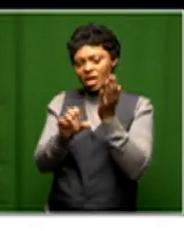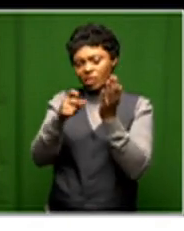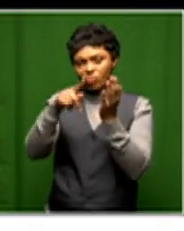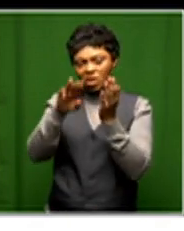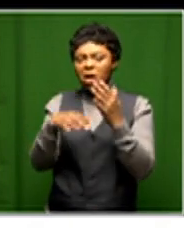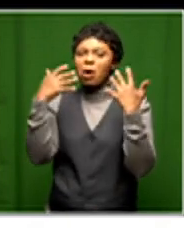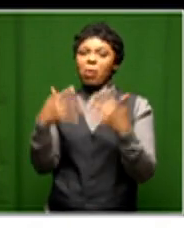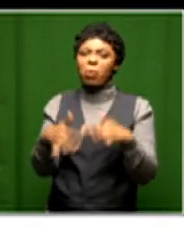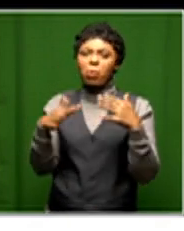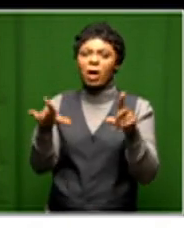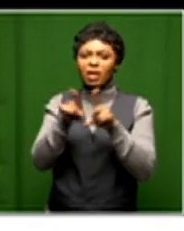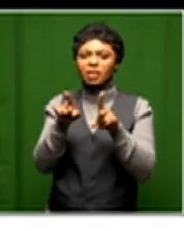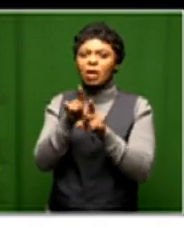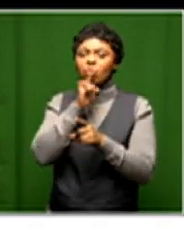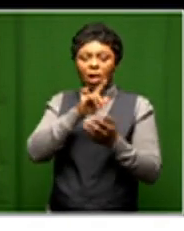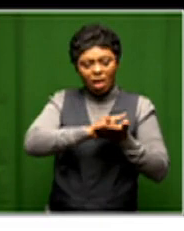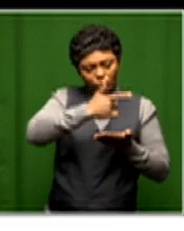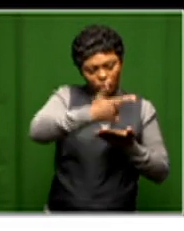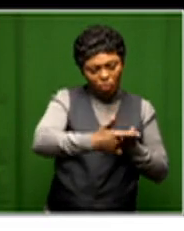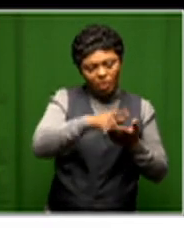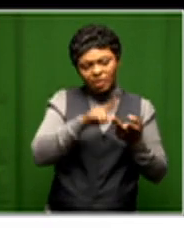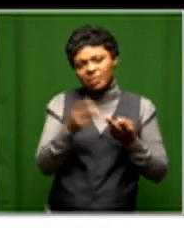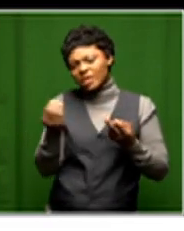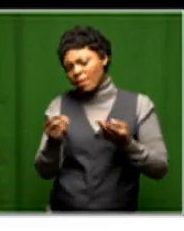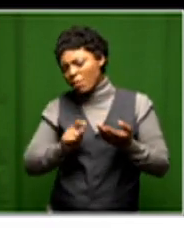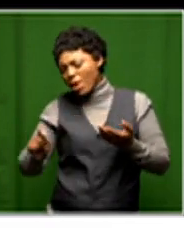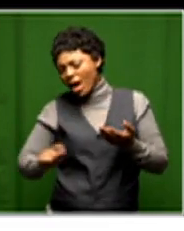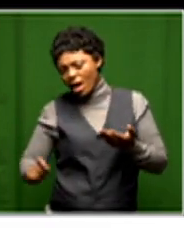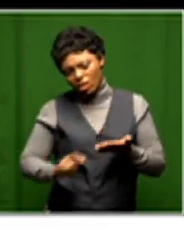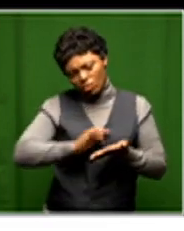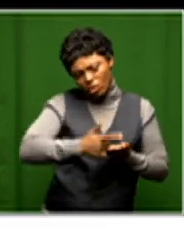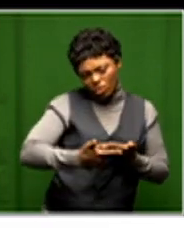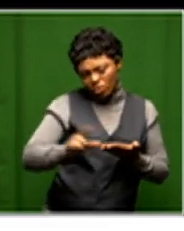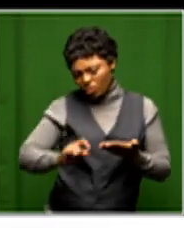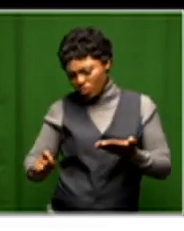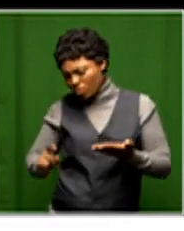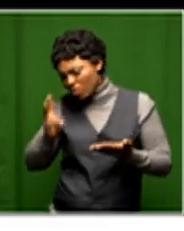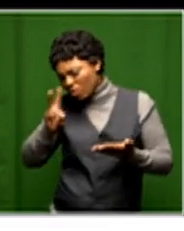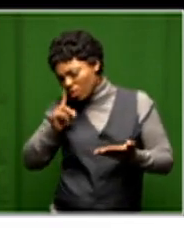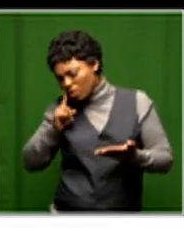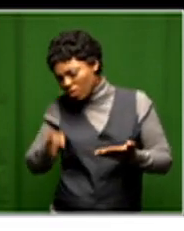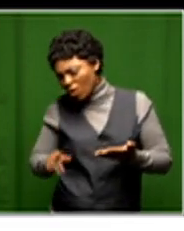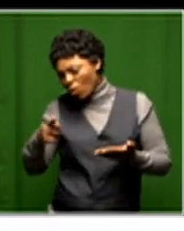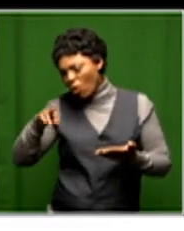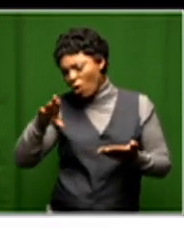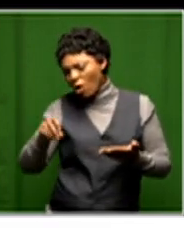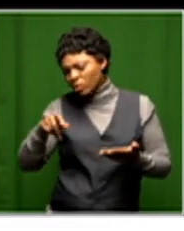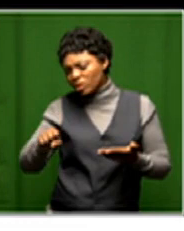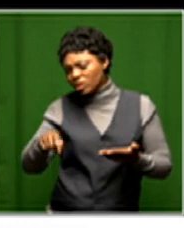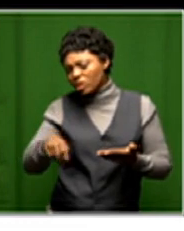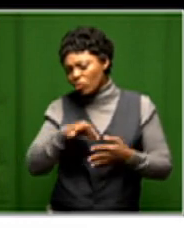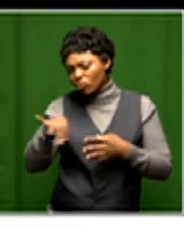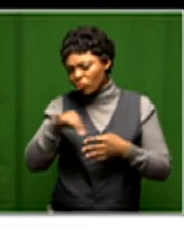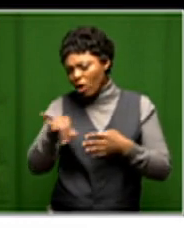for crops. So he was using the laptop and something like a pen to check the crops that are suitable for that particular